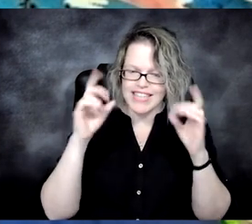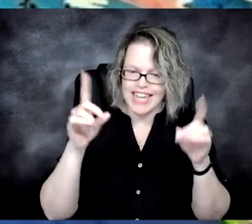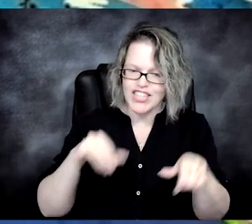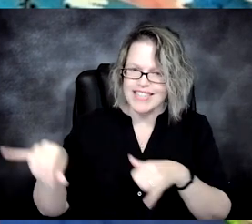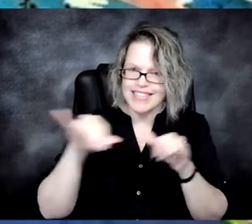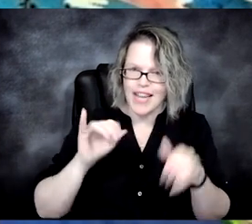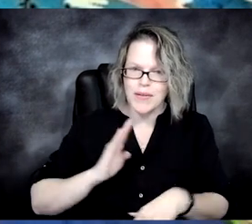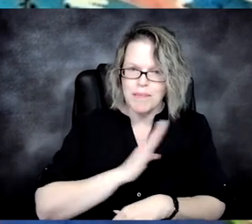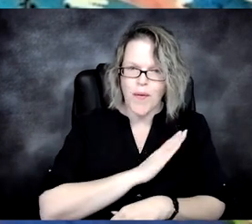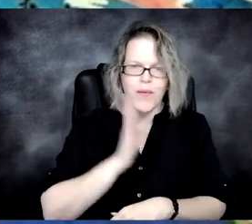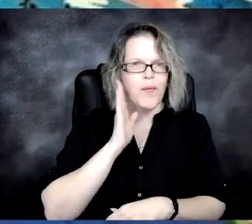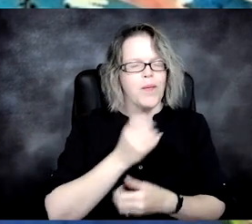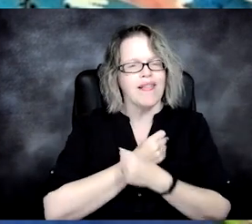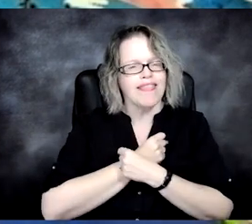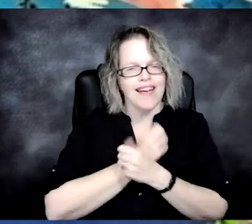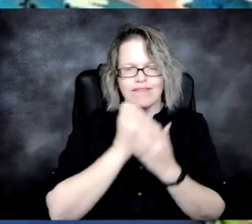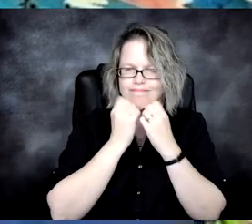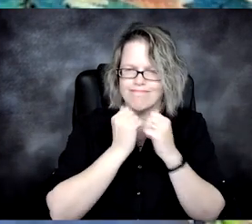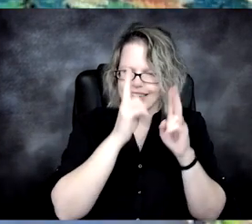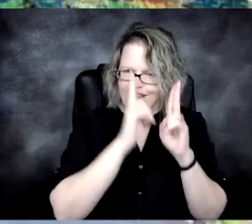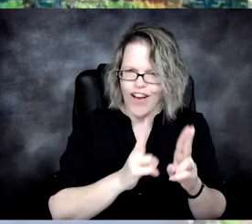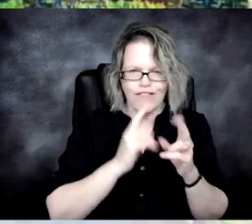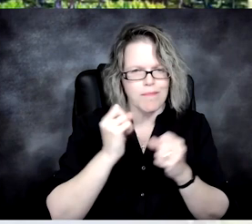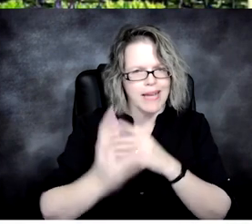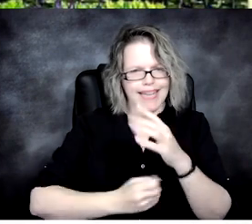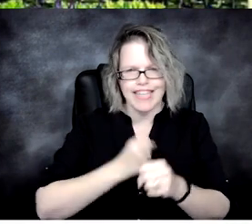Board. We will love it and honor it for years to come.